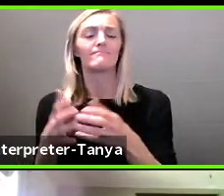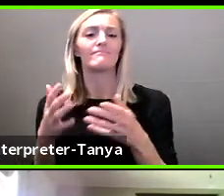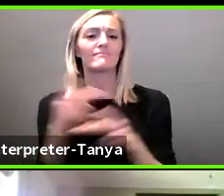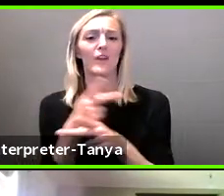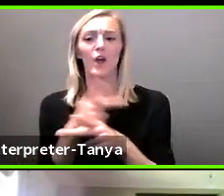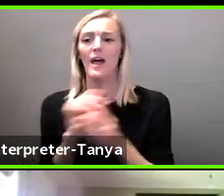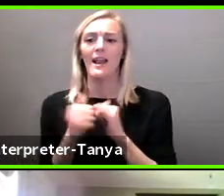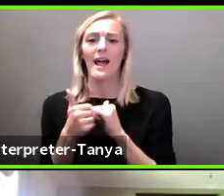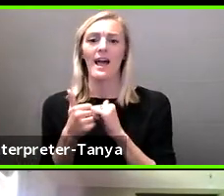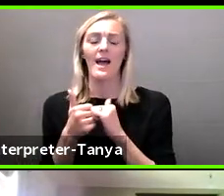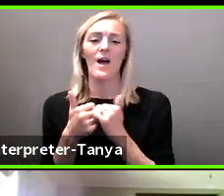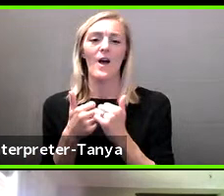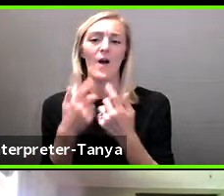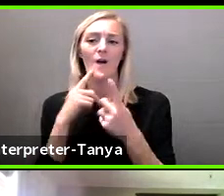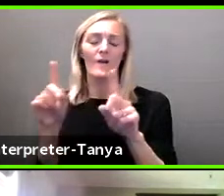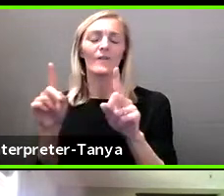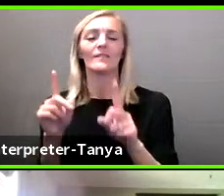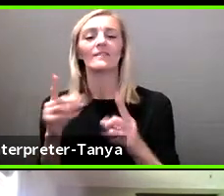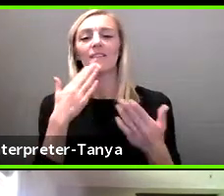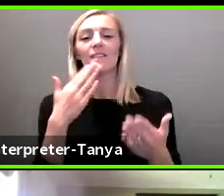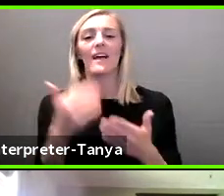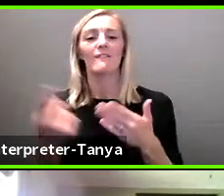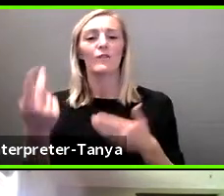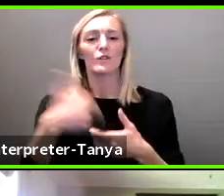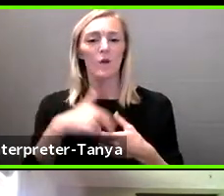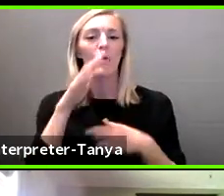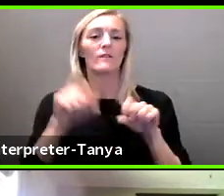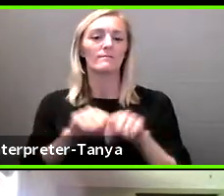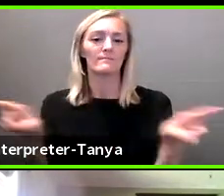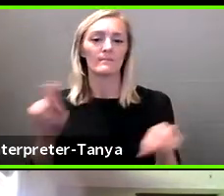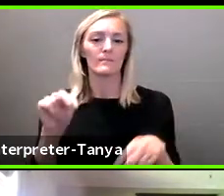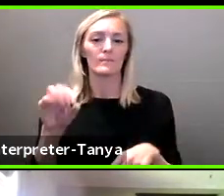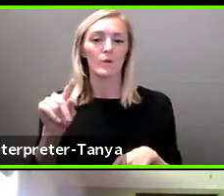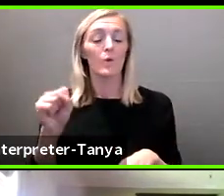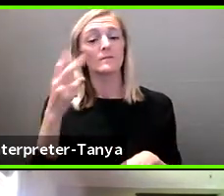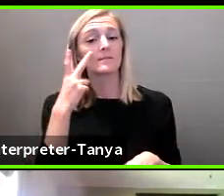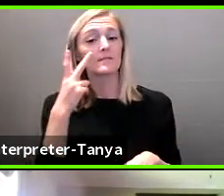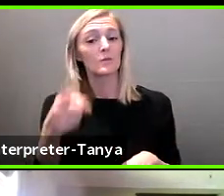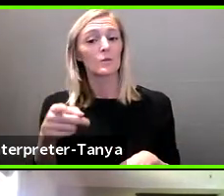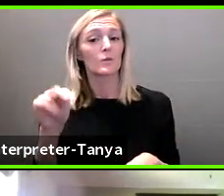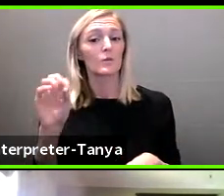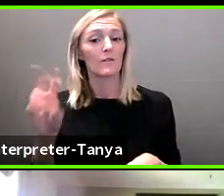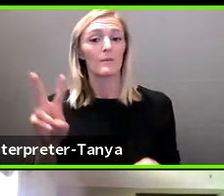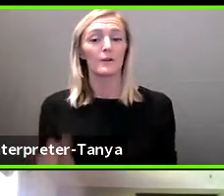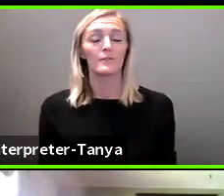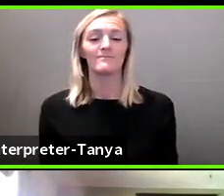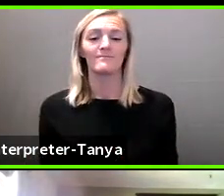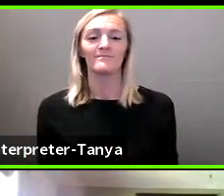happen. So anyway, thank you everybody for joining. We will send out the notes and see you in November.